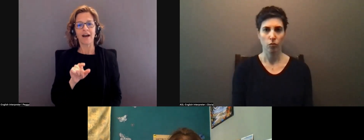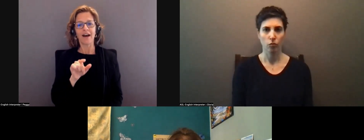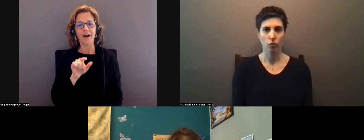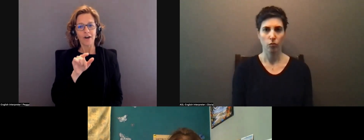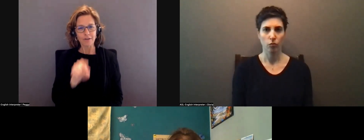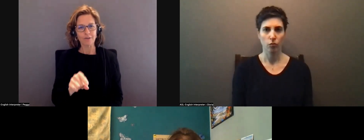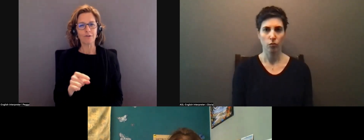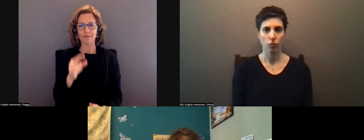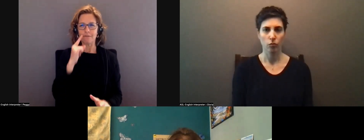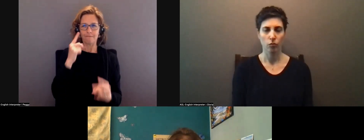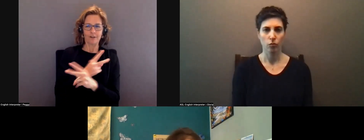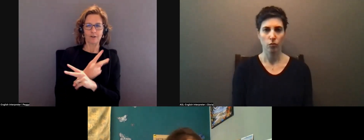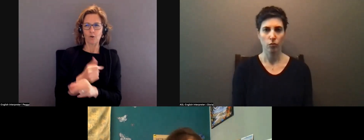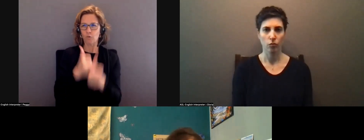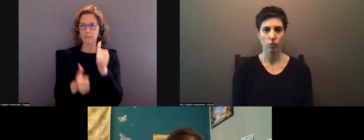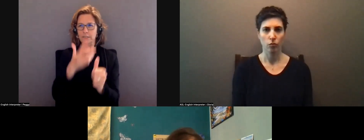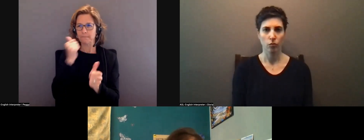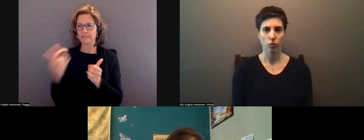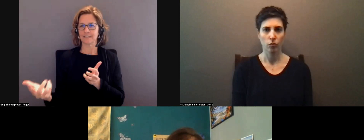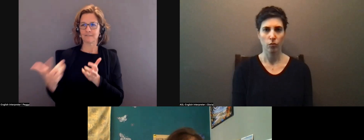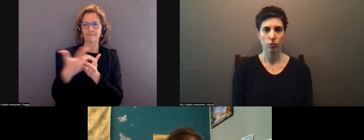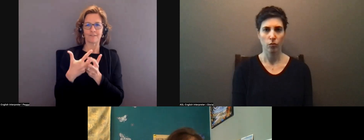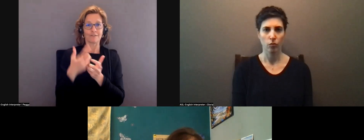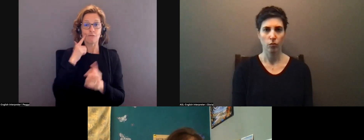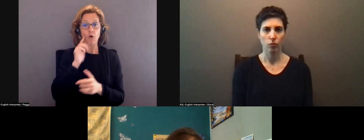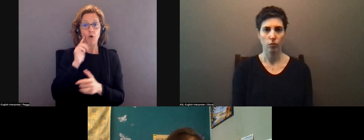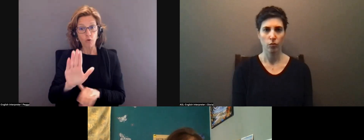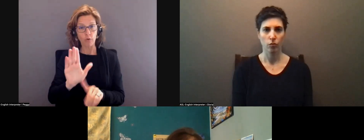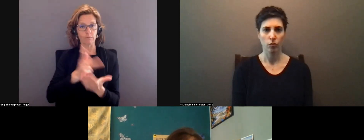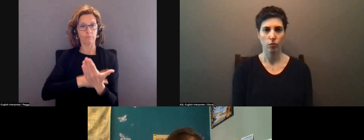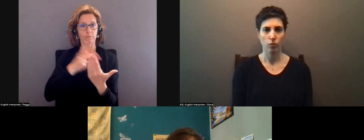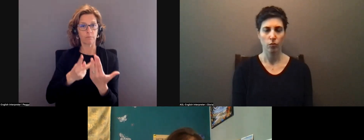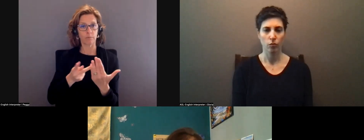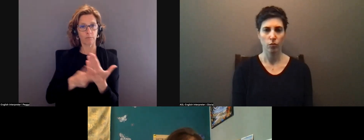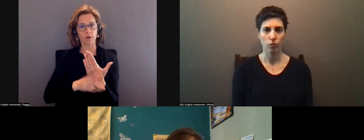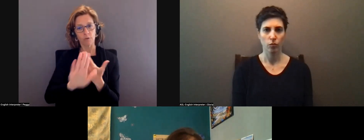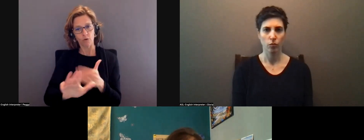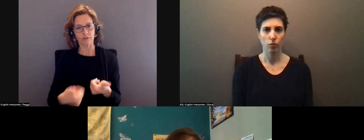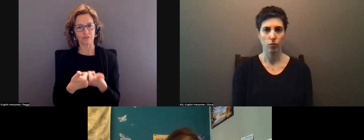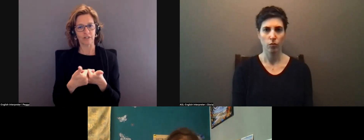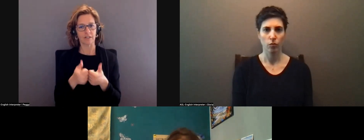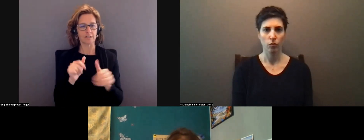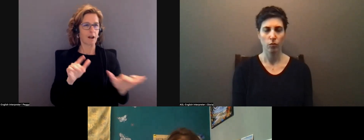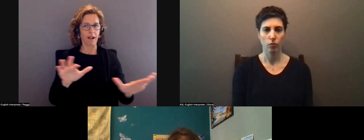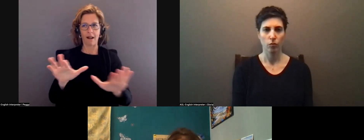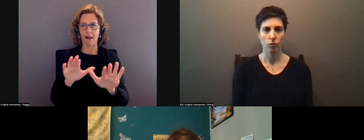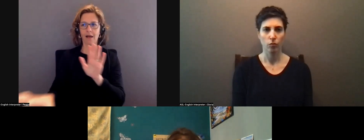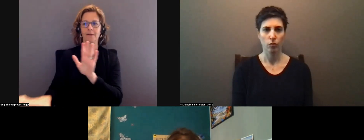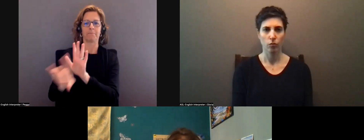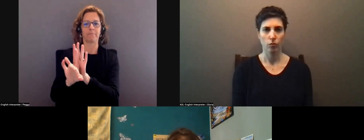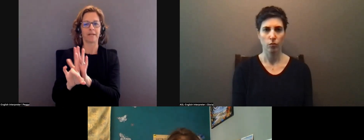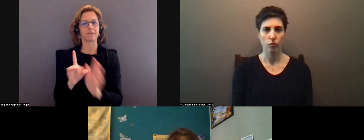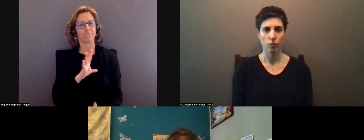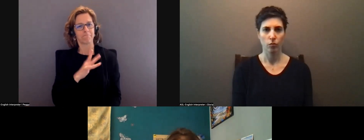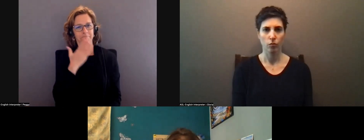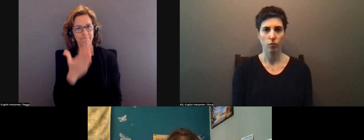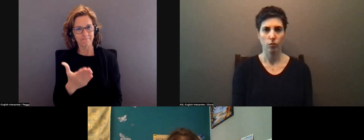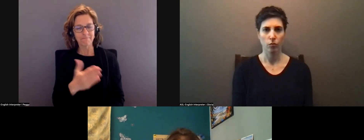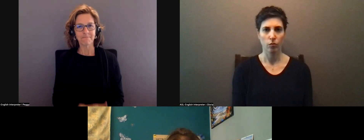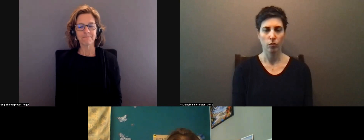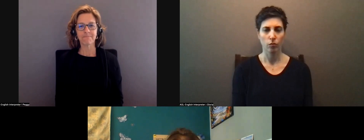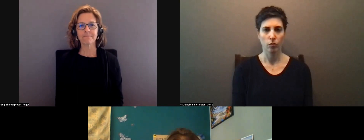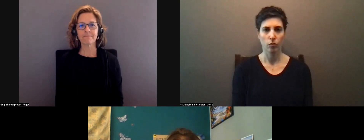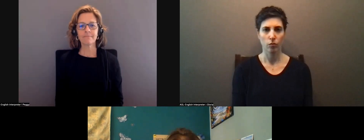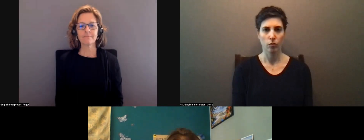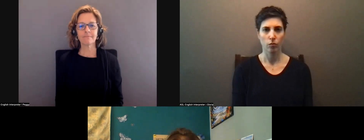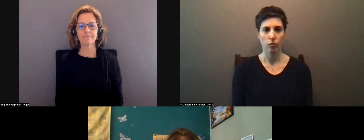functions to address the challenges that you were faced with. And so I guess the